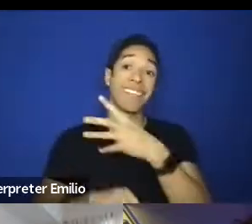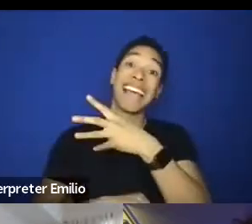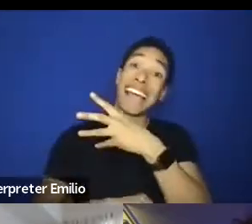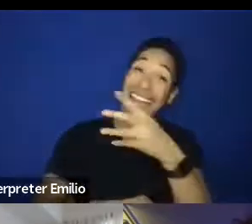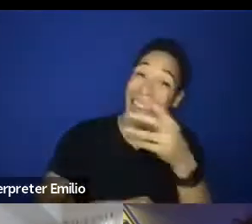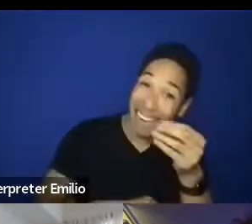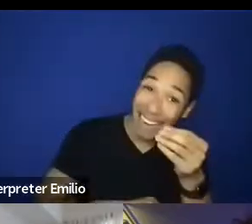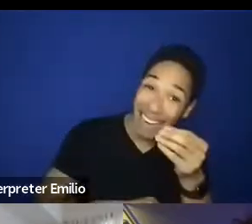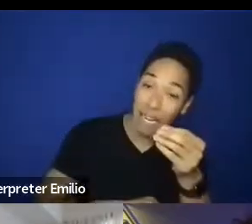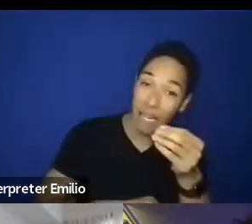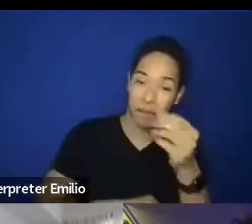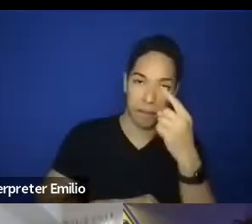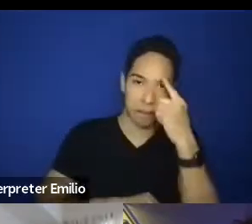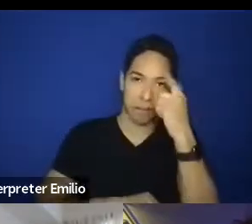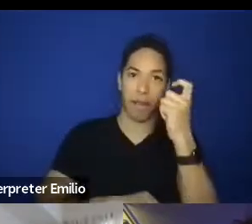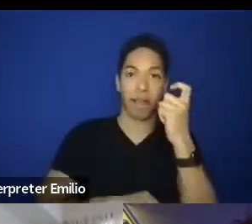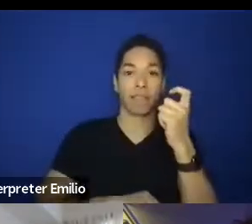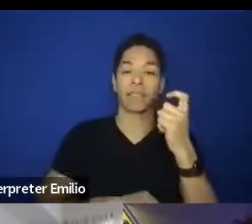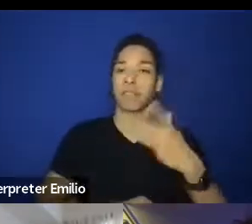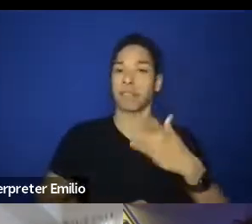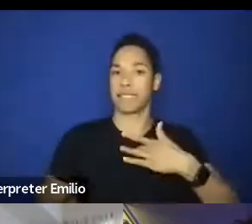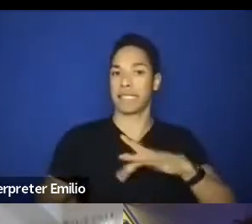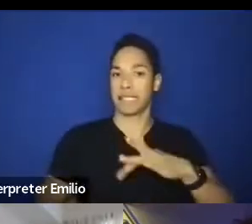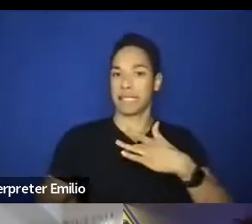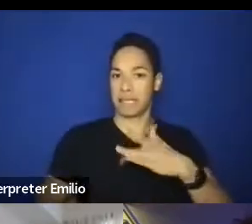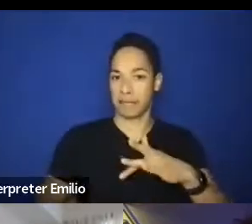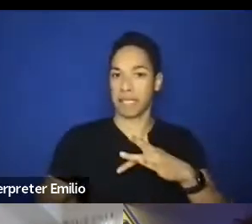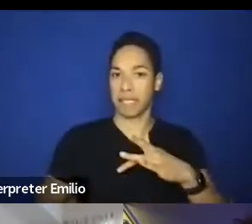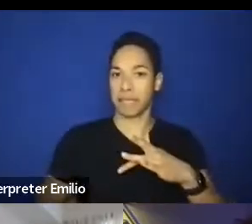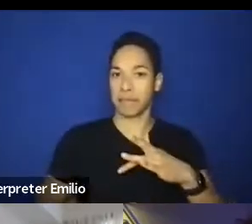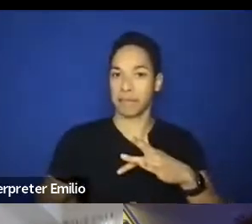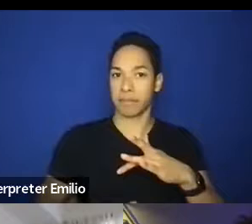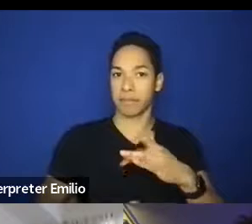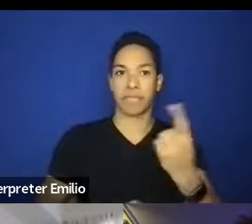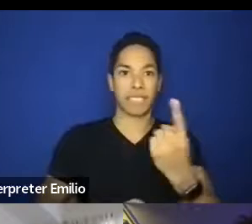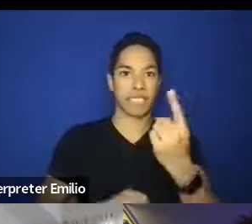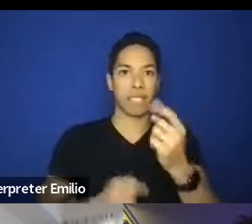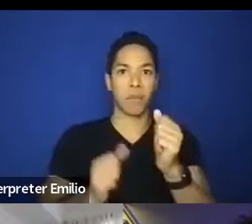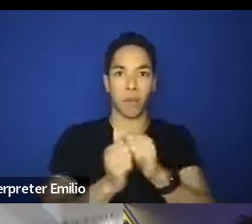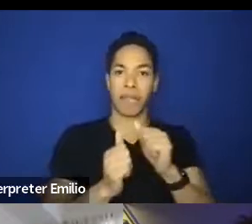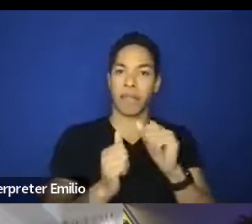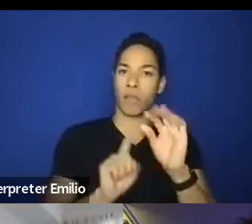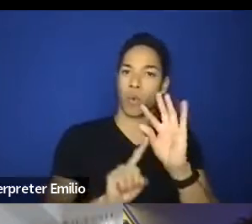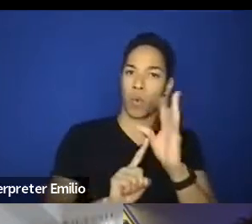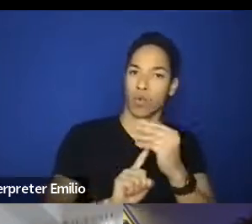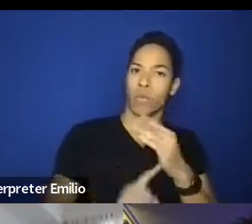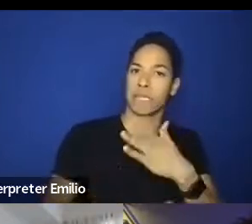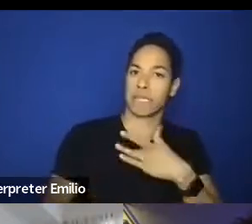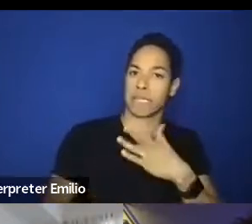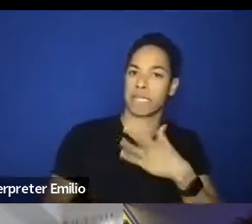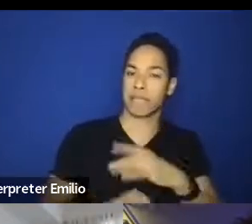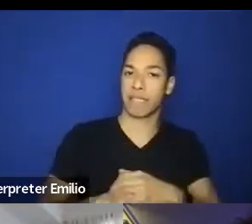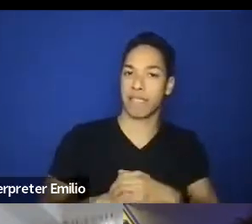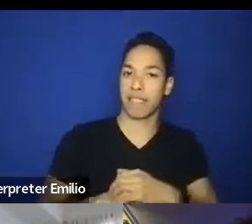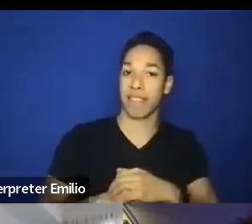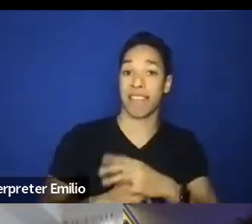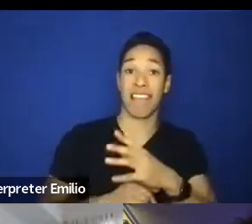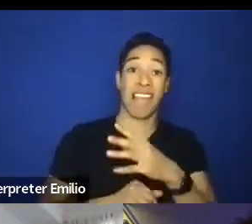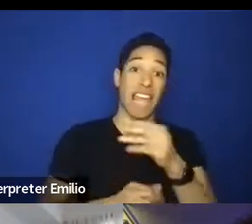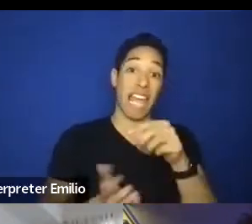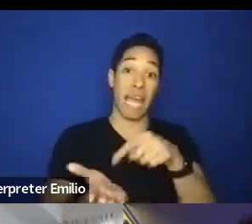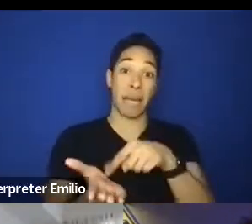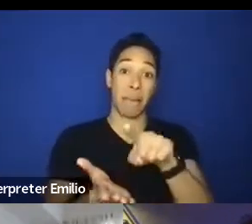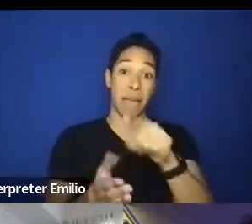also for as a sensitivity, you know, as someone to cultural sensitivities, and then compensate them